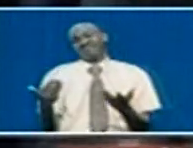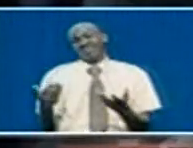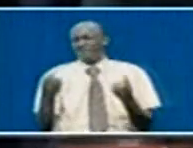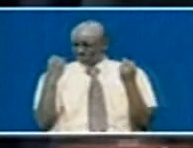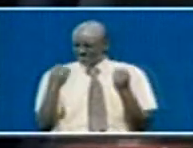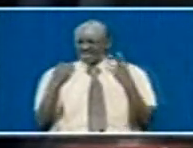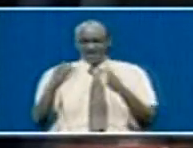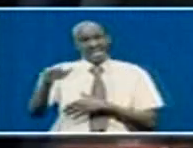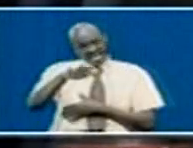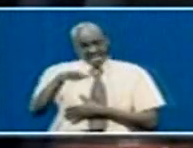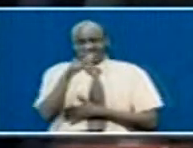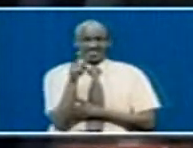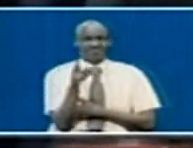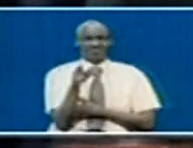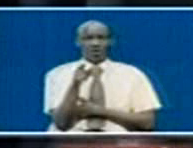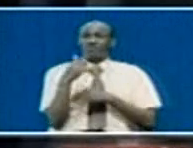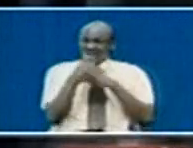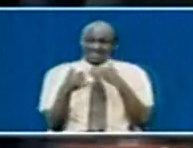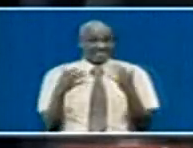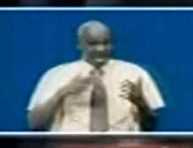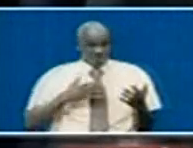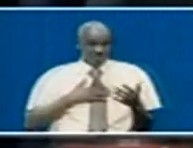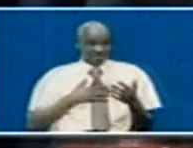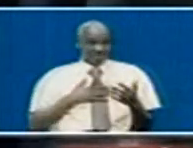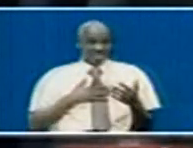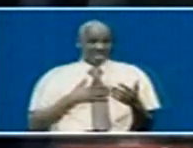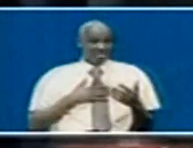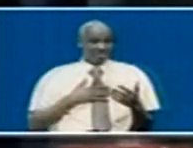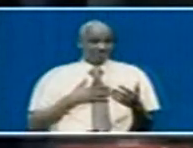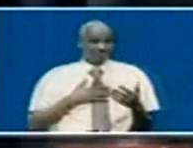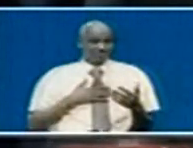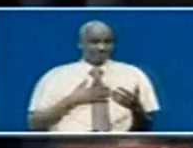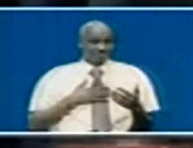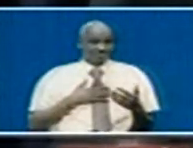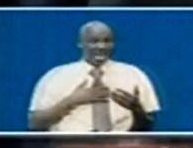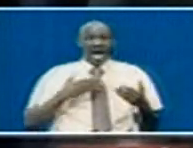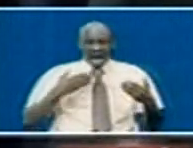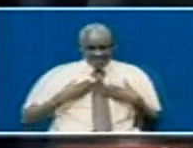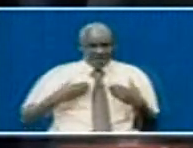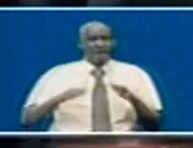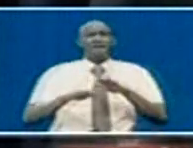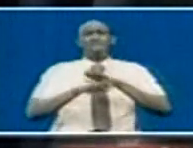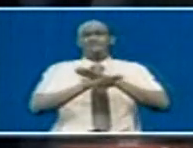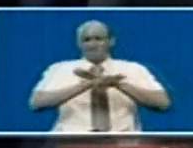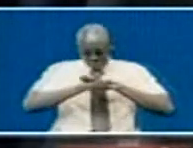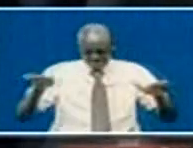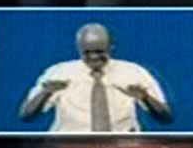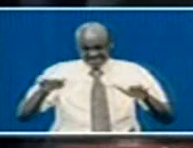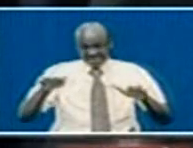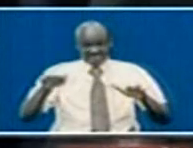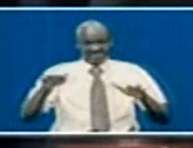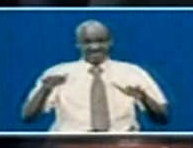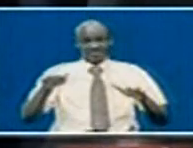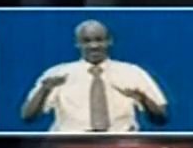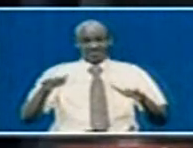Many areas of our countries do not have a permanent functioning,